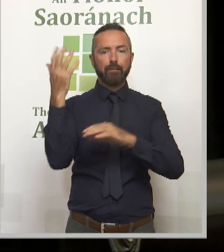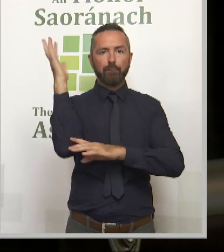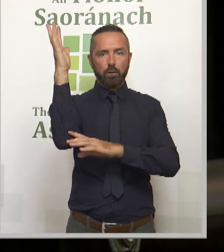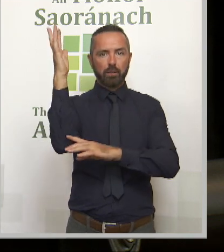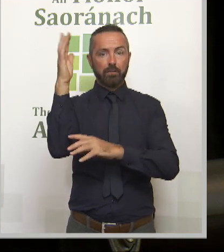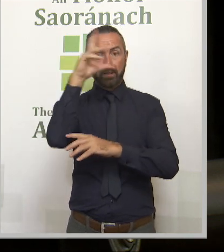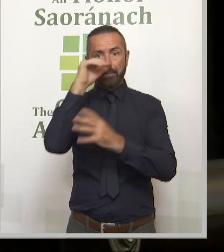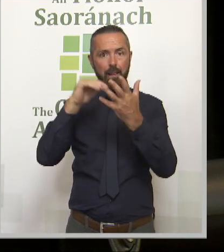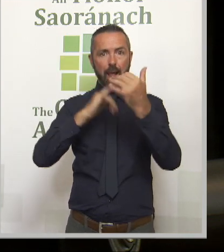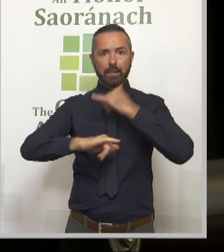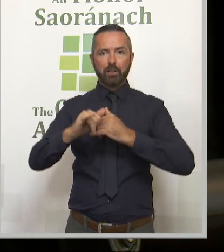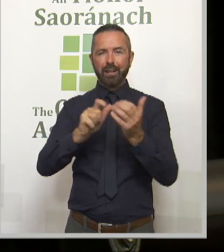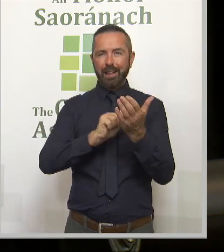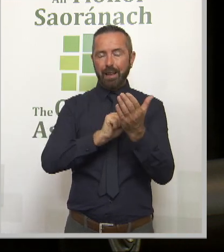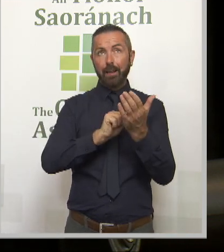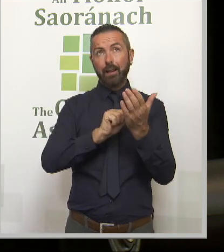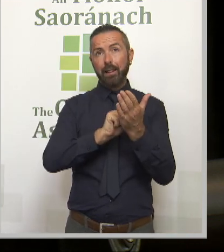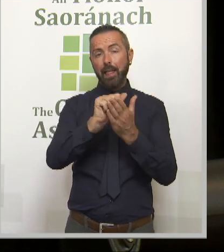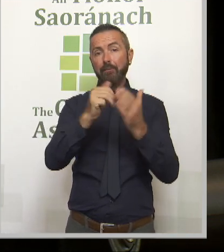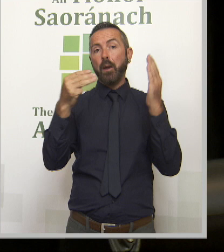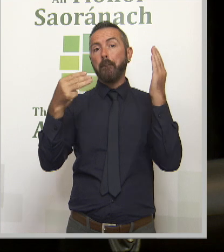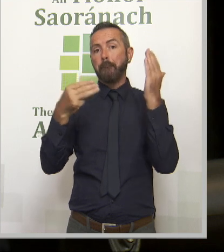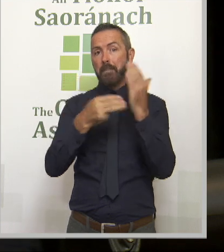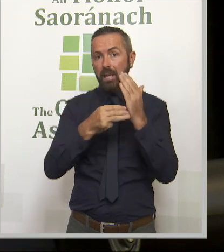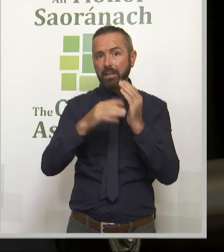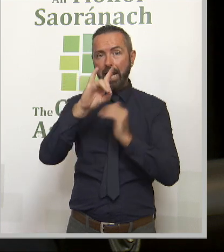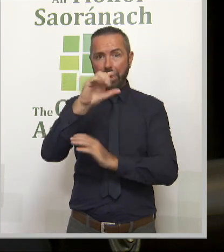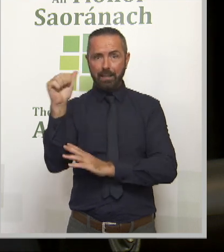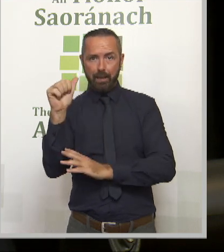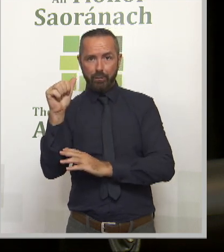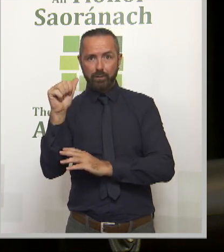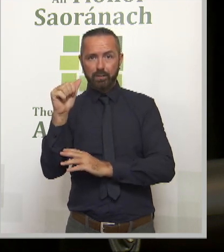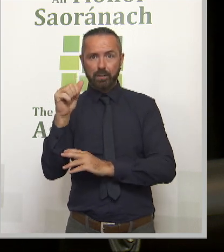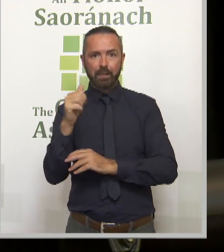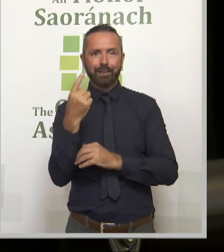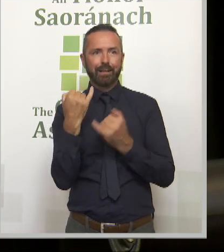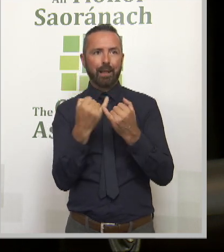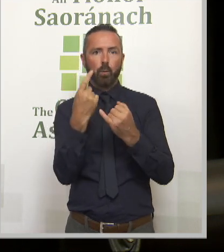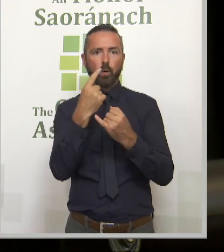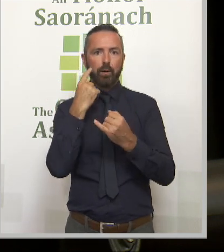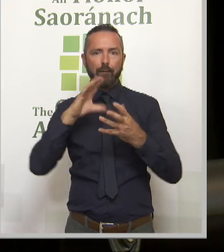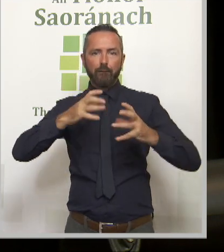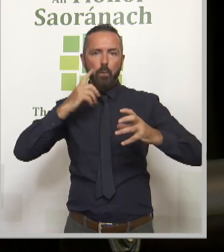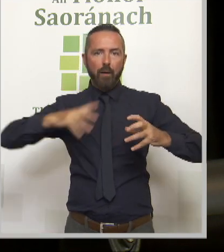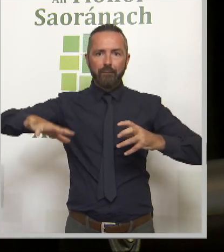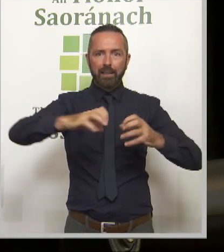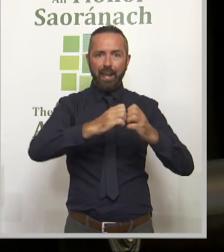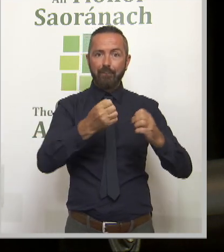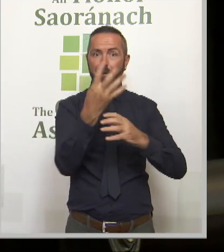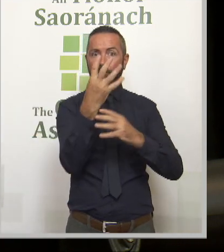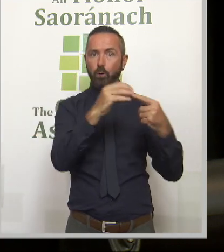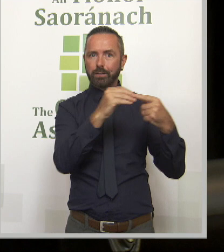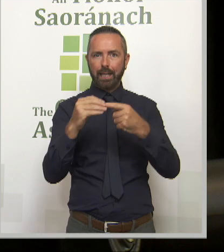we lost 11 million hectares of rainforest globally, which is about the size of a football field every 4 seconds. But this is